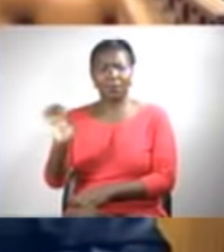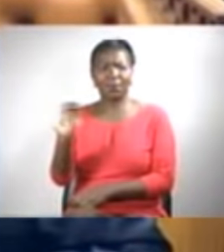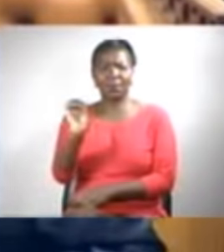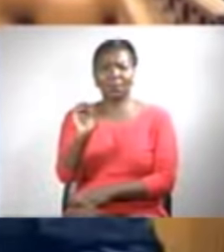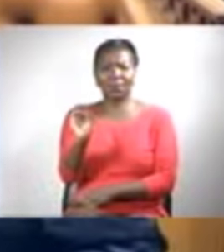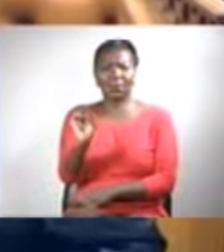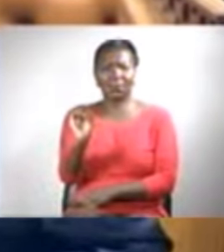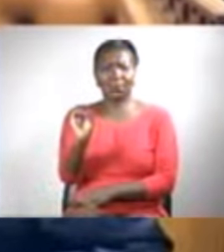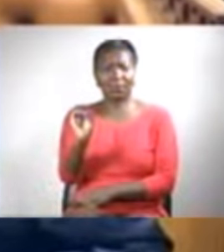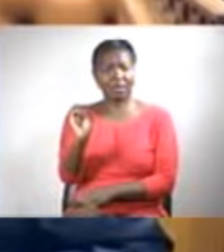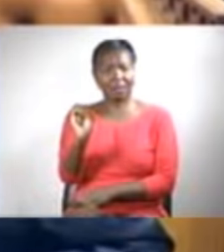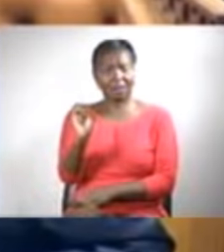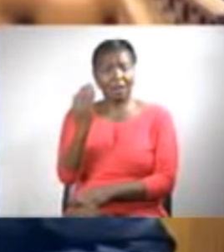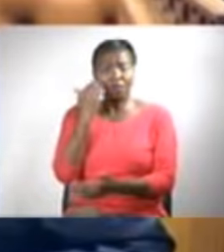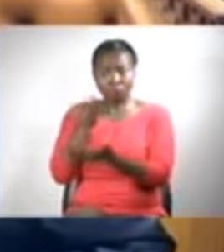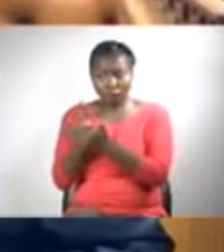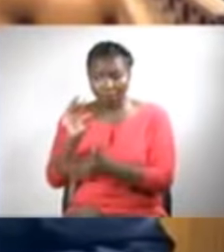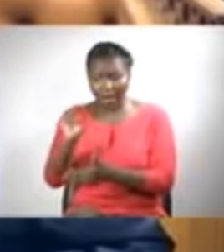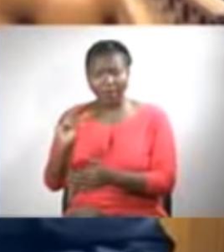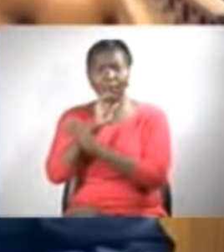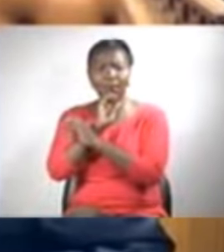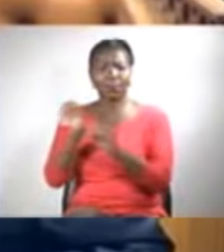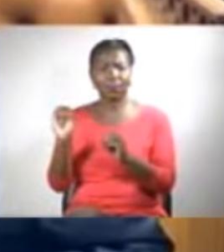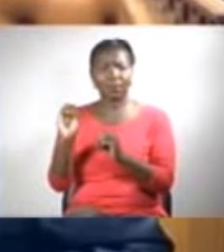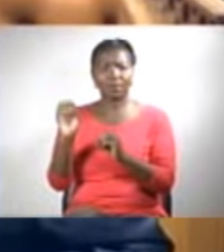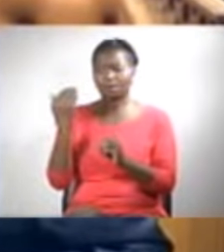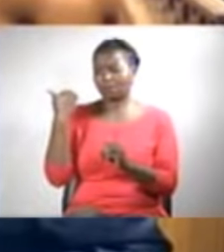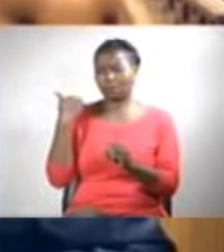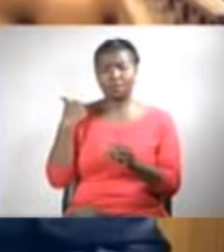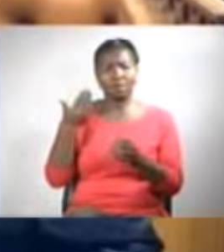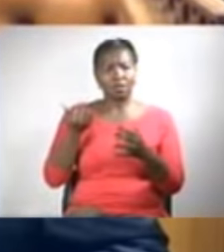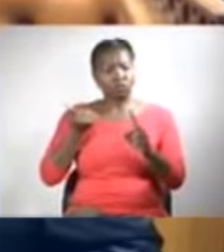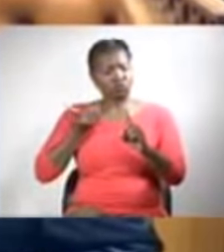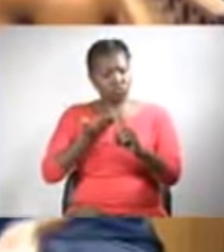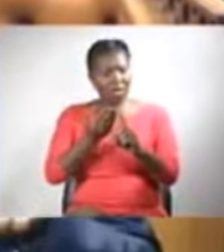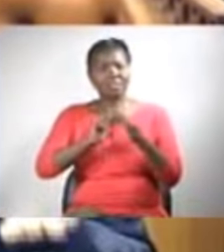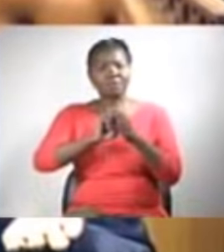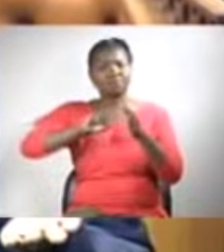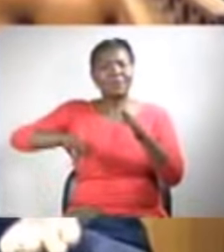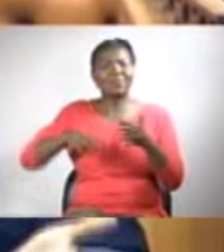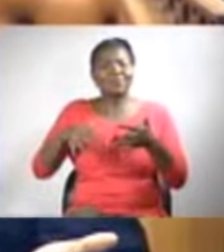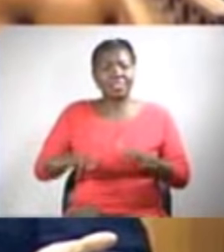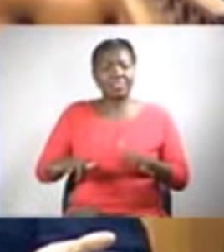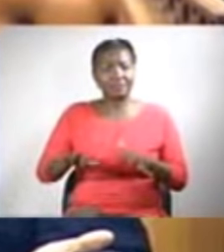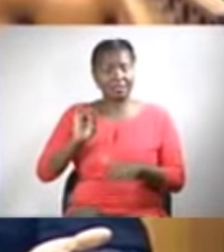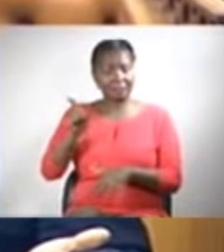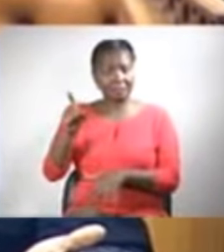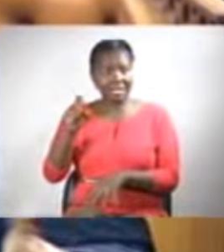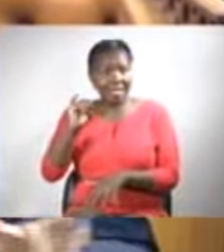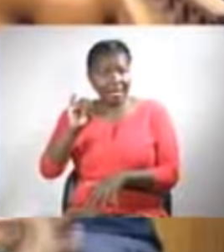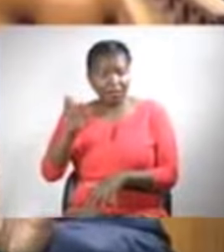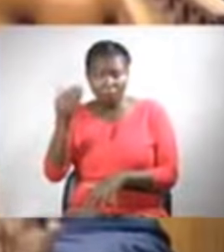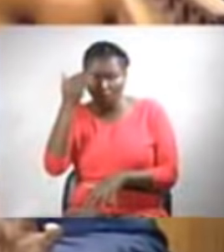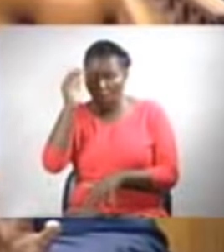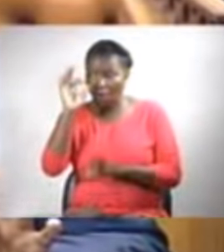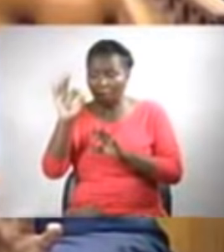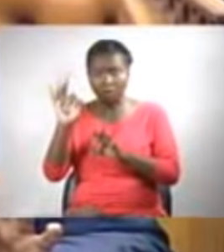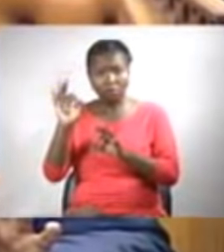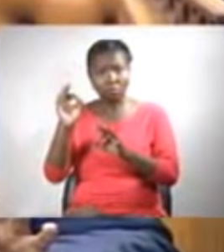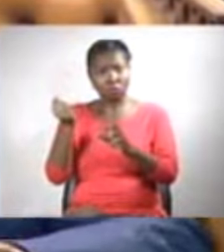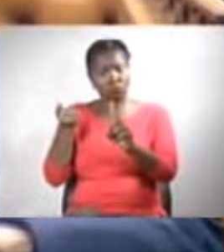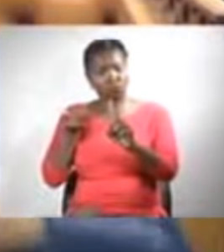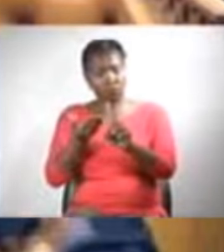It's a non-issue. Charges were withdrawn. There was nothing. If you know there are charges that perhaps